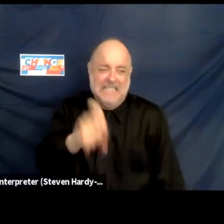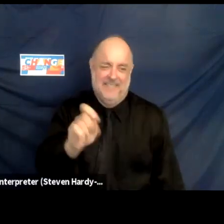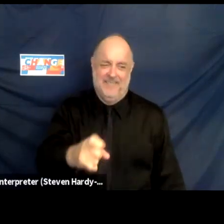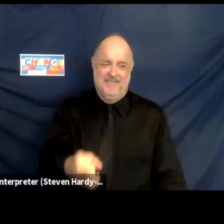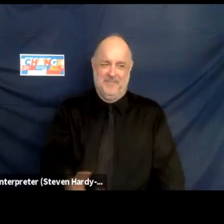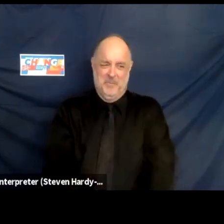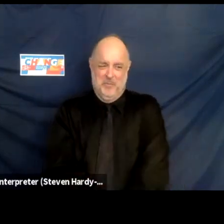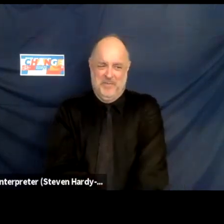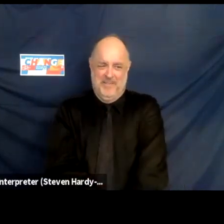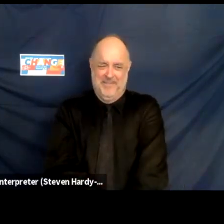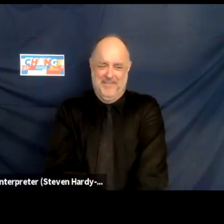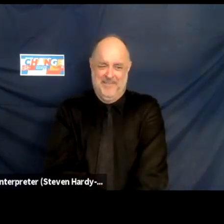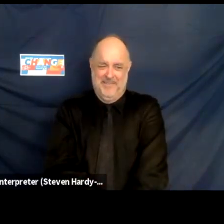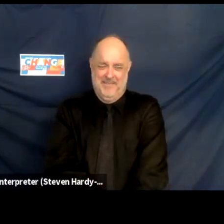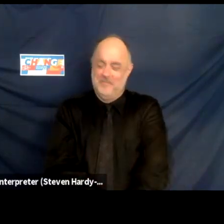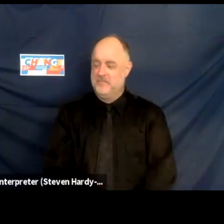of non-motorist